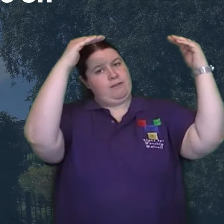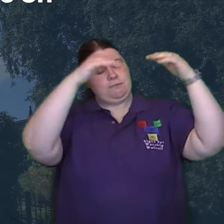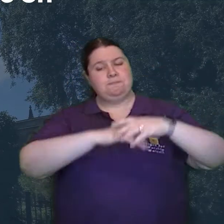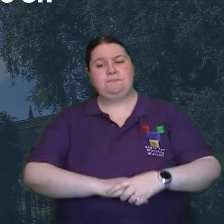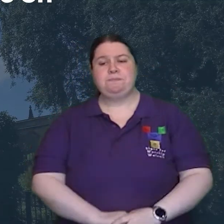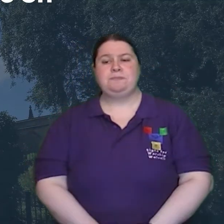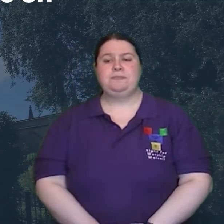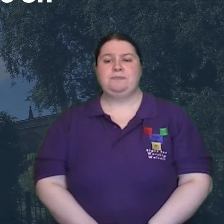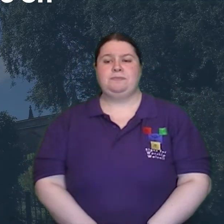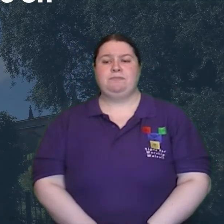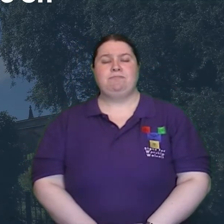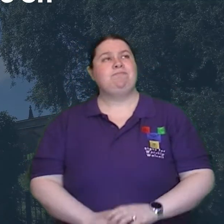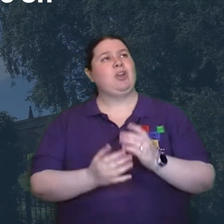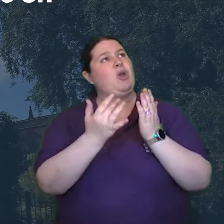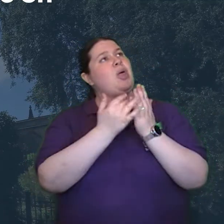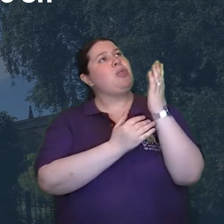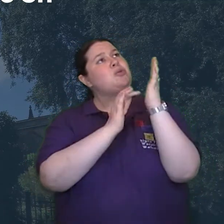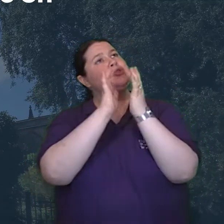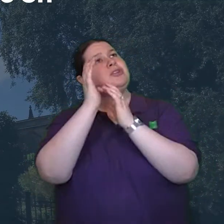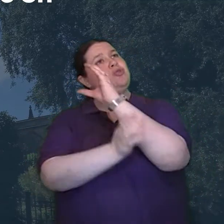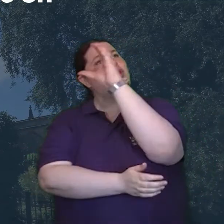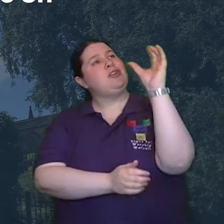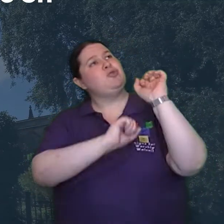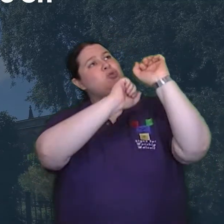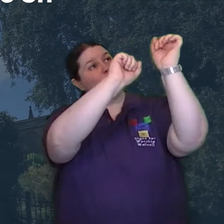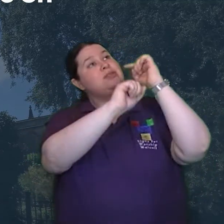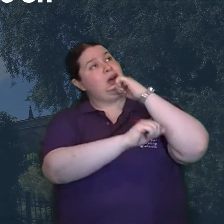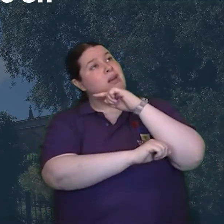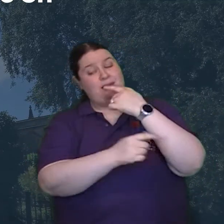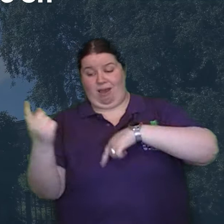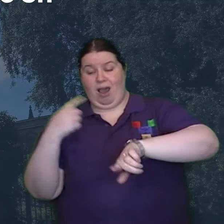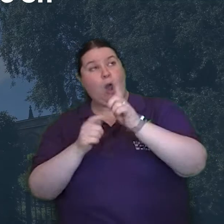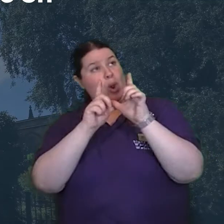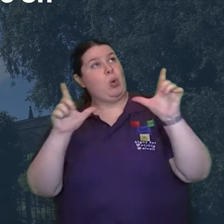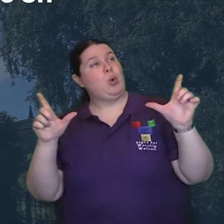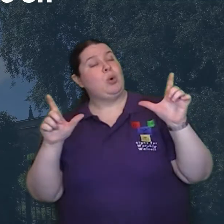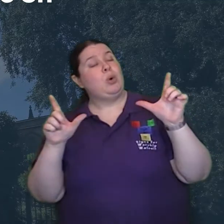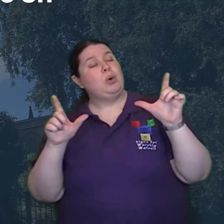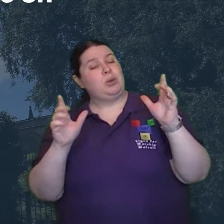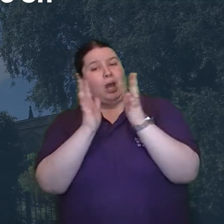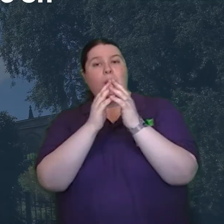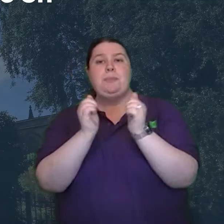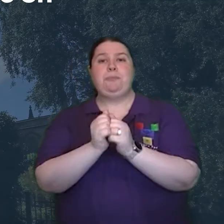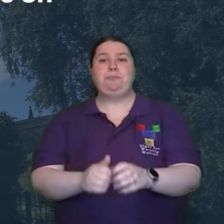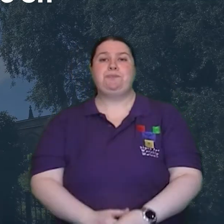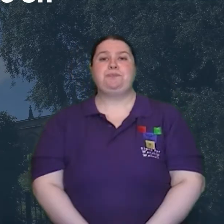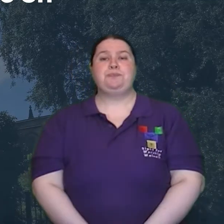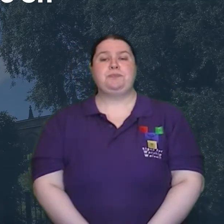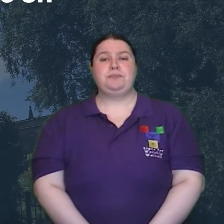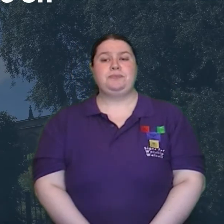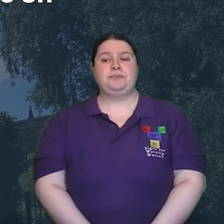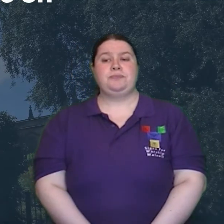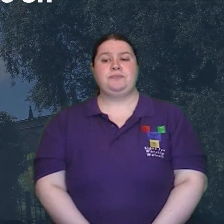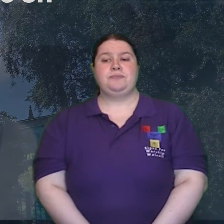earth as it is in heaven. Through Jesus Christ, your Son, our Lord.